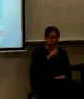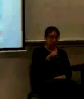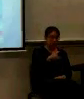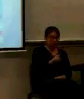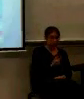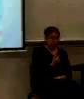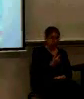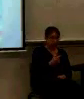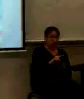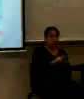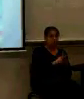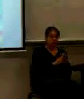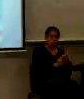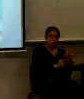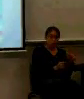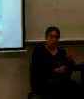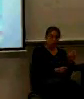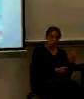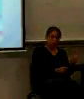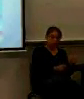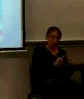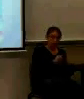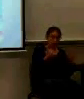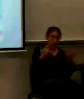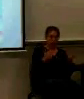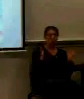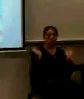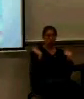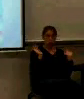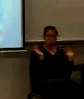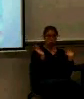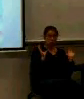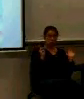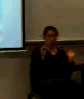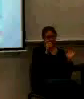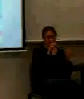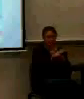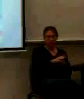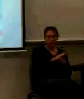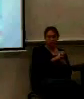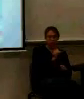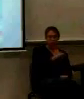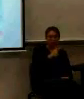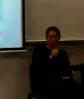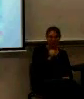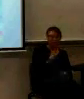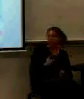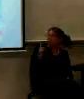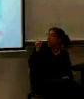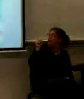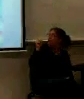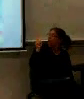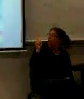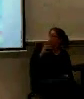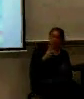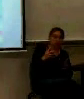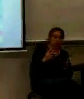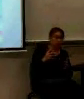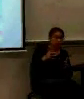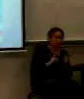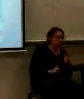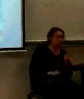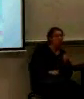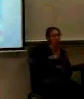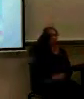did. They started it by pumping it, but then they just let it go, and it just, because this gas coming out of solution so violently, it shoots